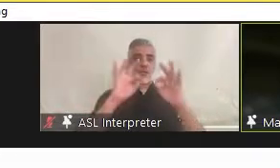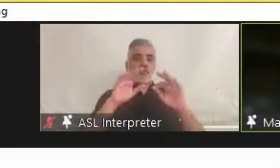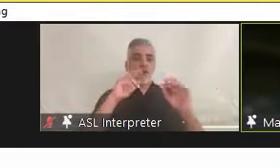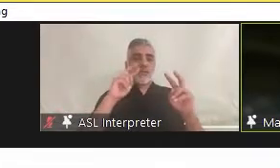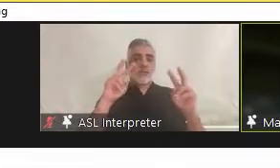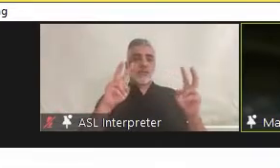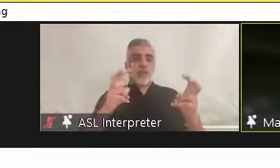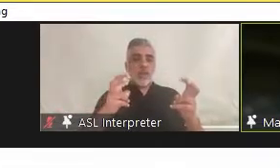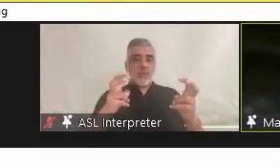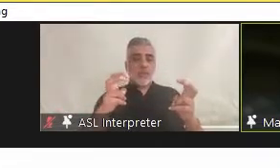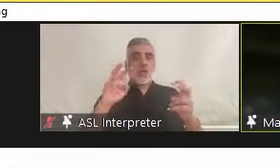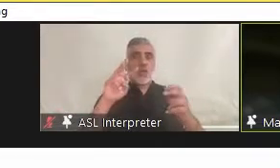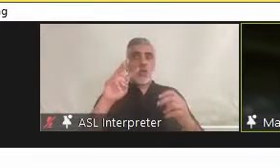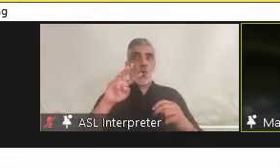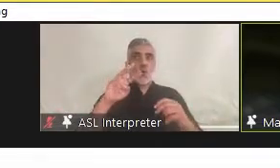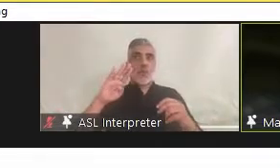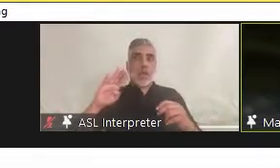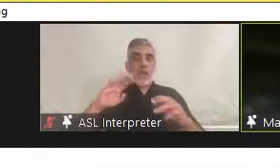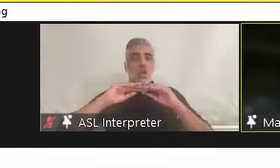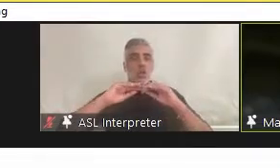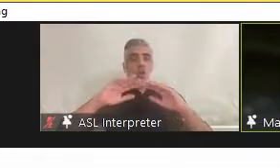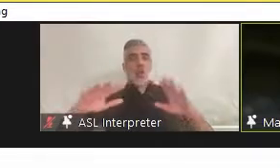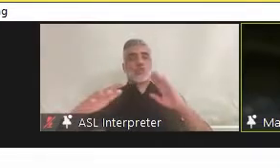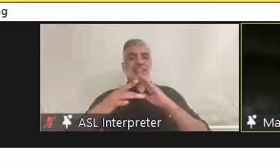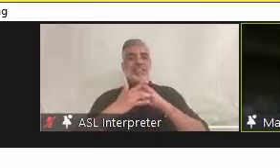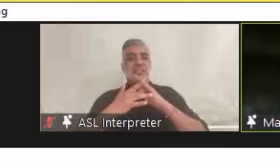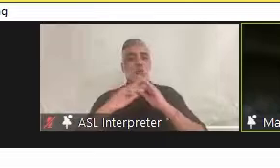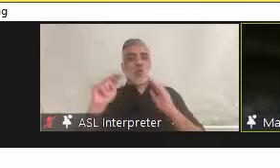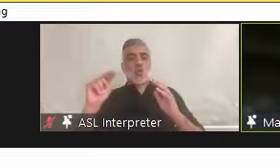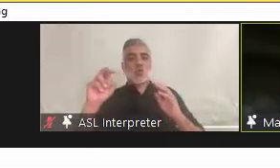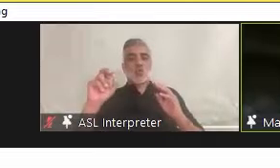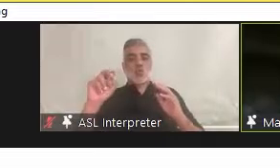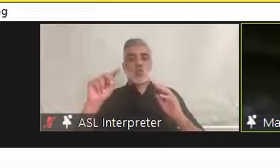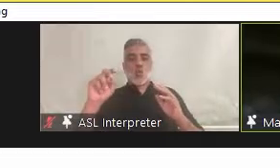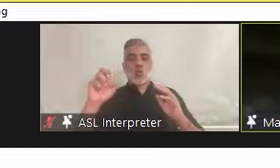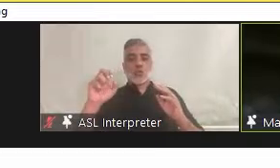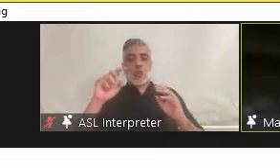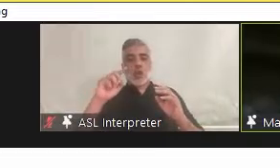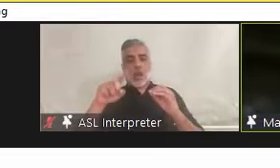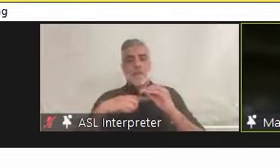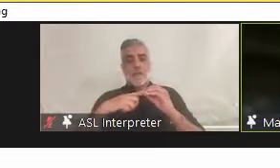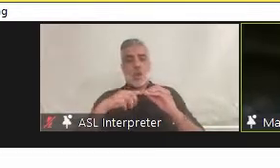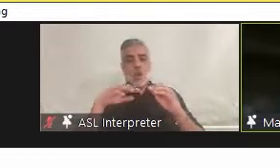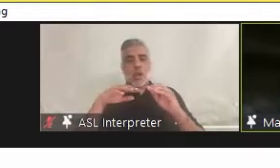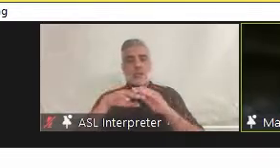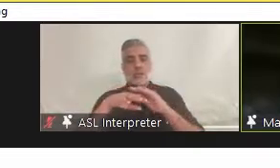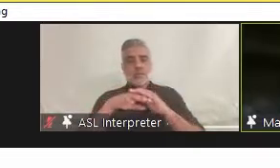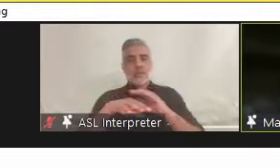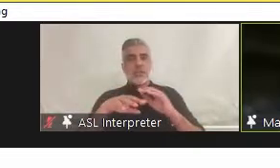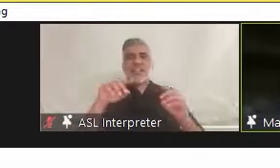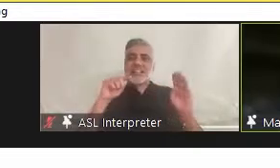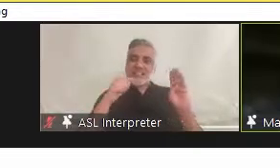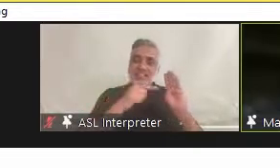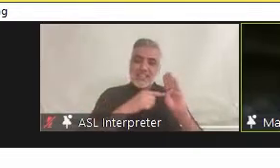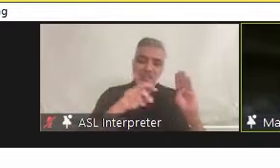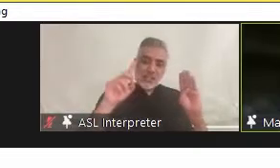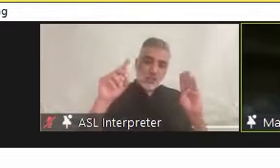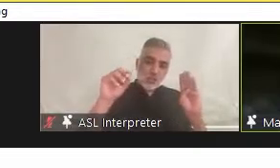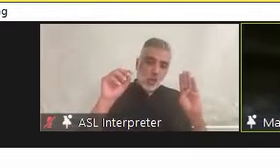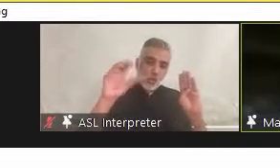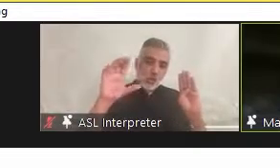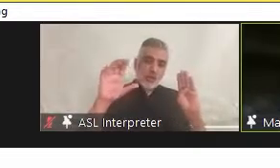topic, the World Bank launched a technical note on accessibility, a document that is intended as